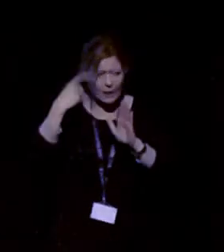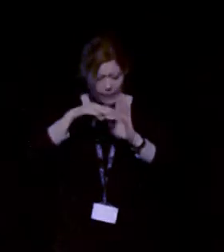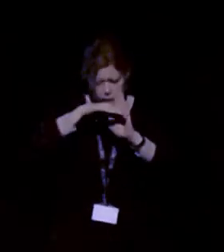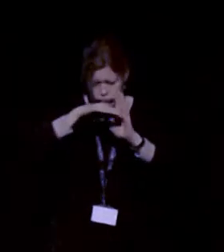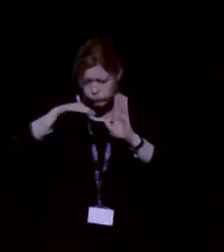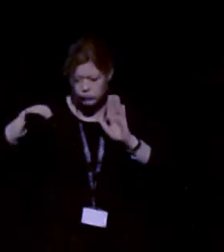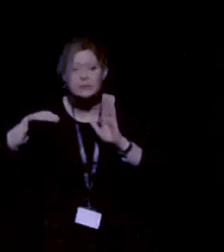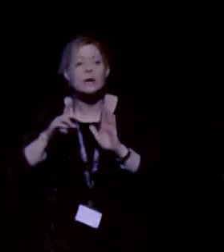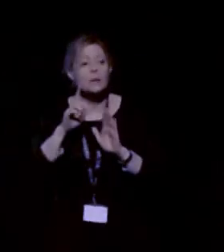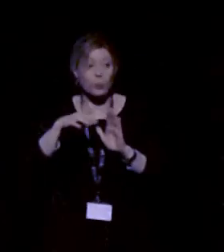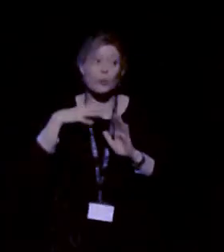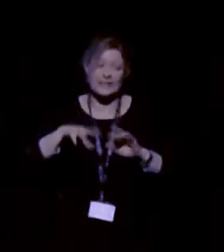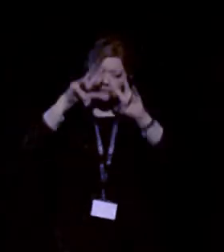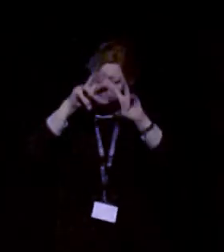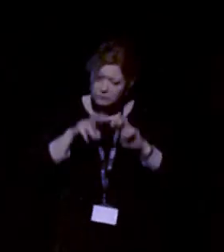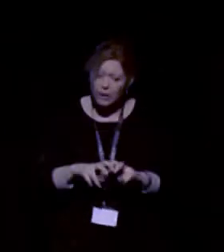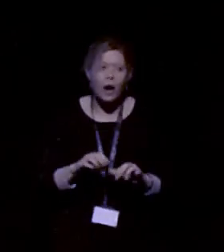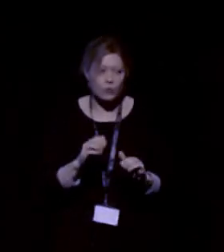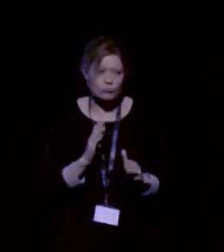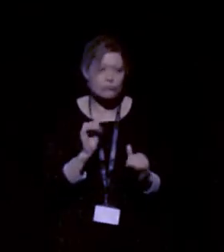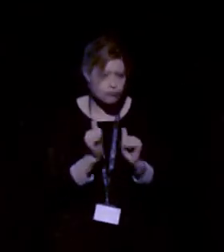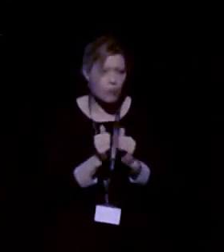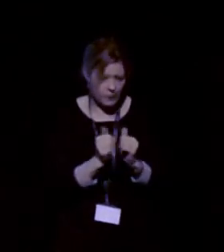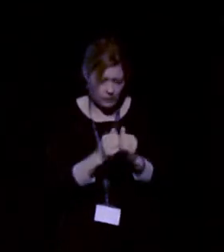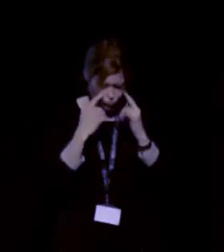more research with proper controlled trials